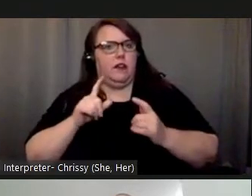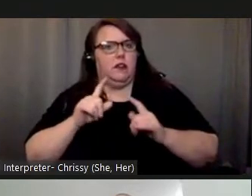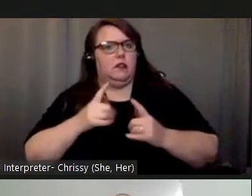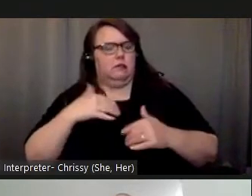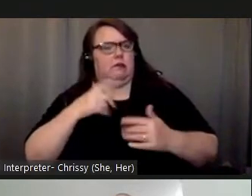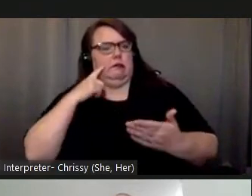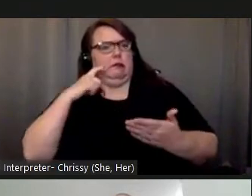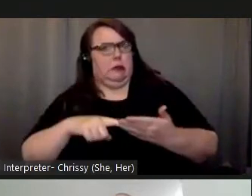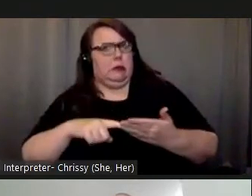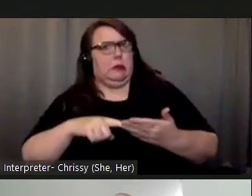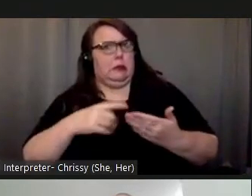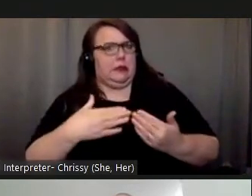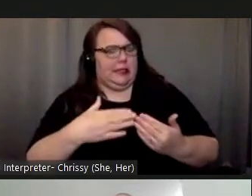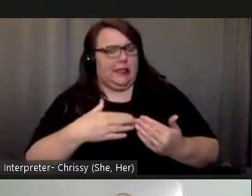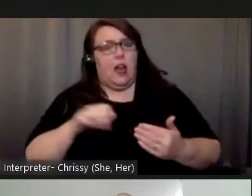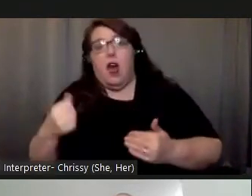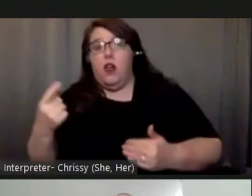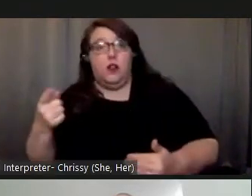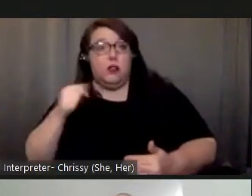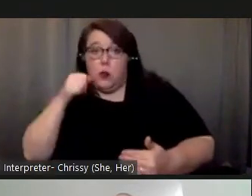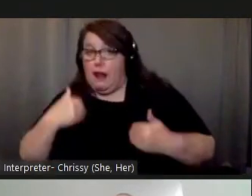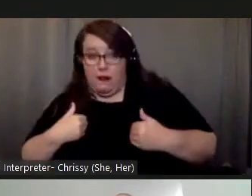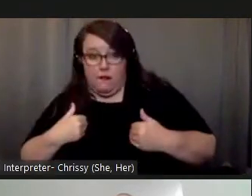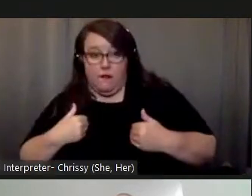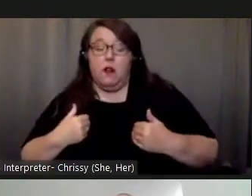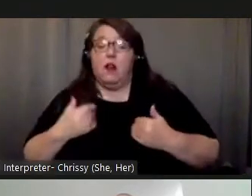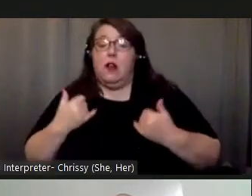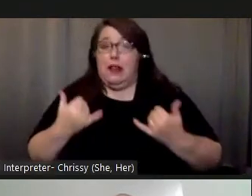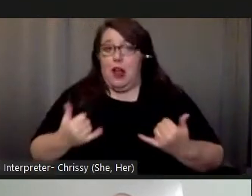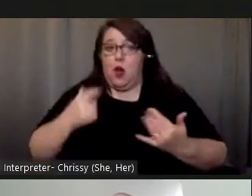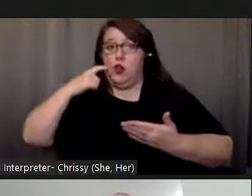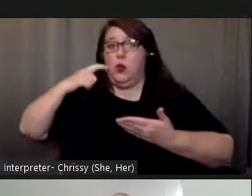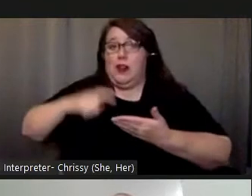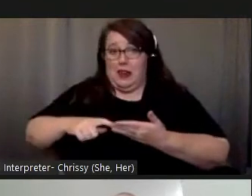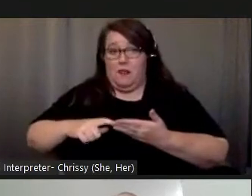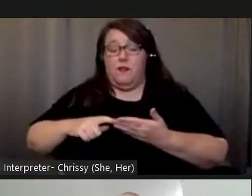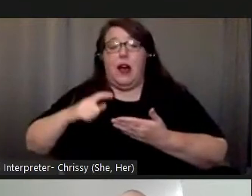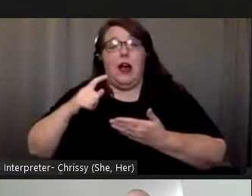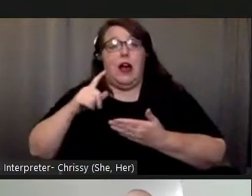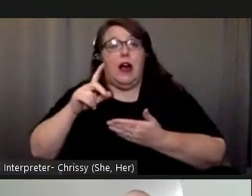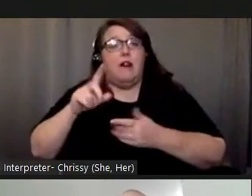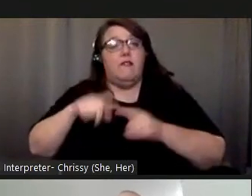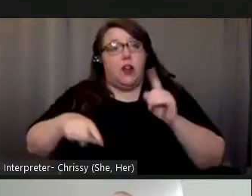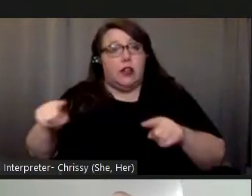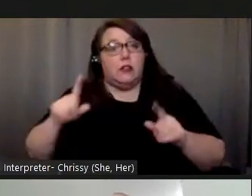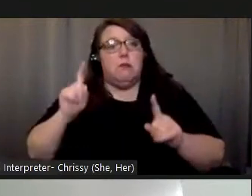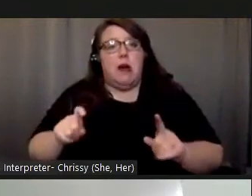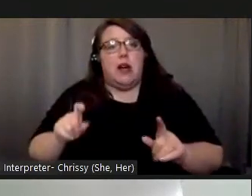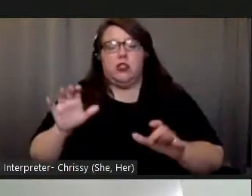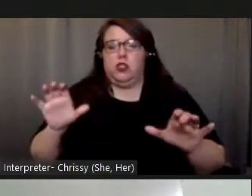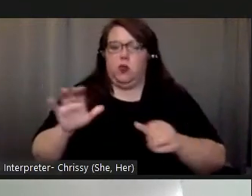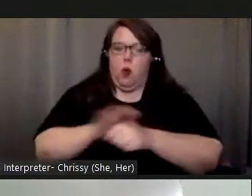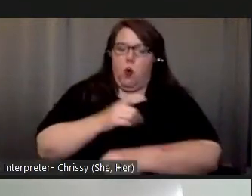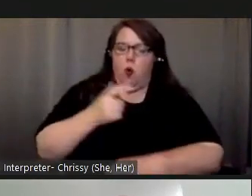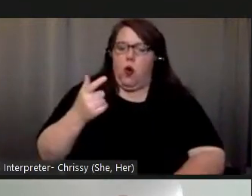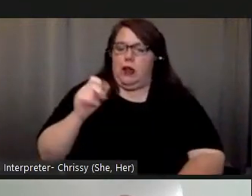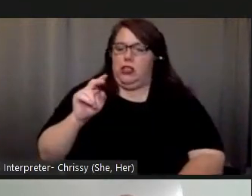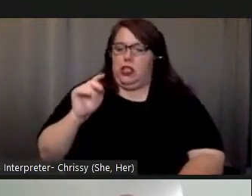to identify these variants, we have to do whole genome sequencing, which is we have to look at